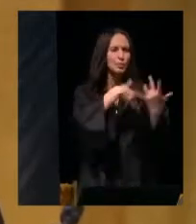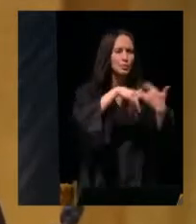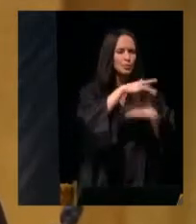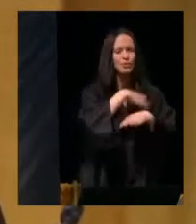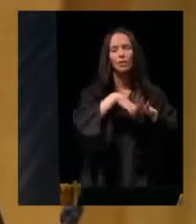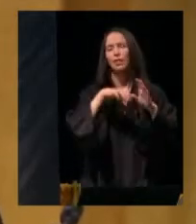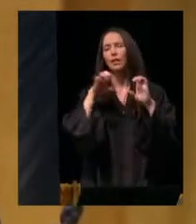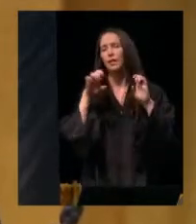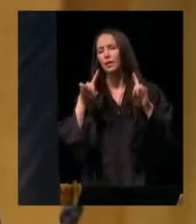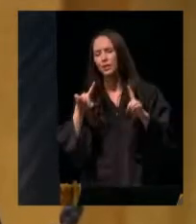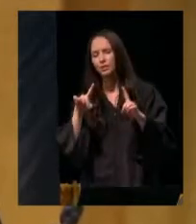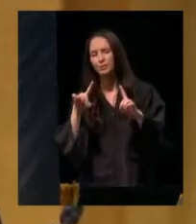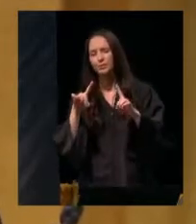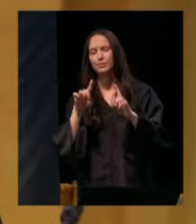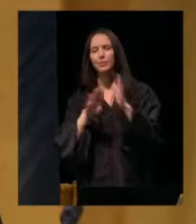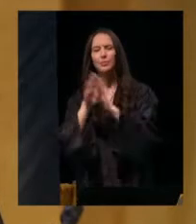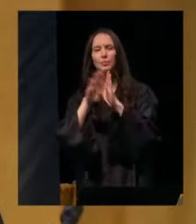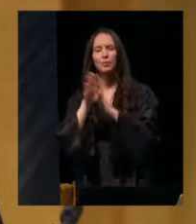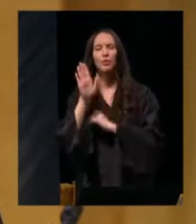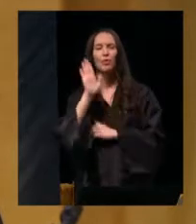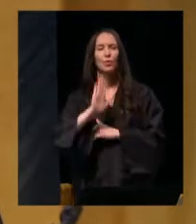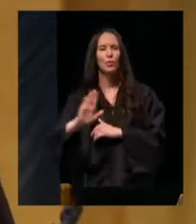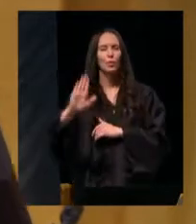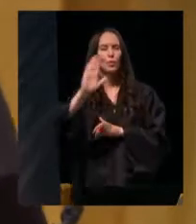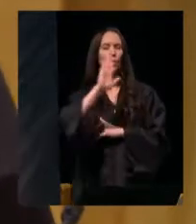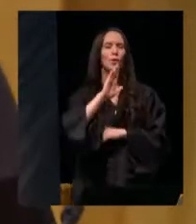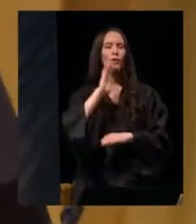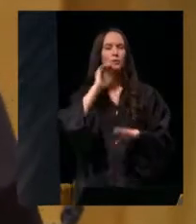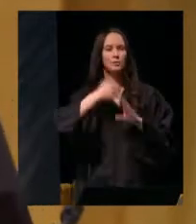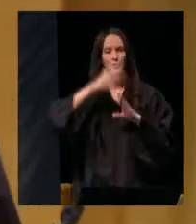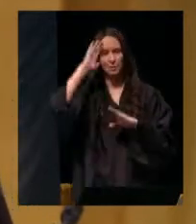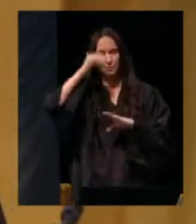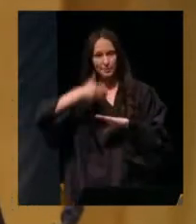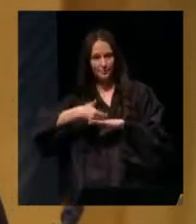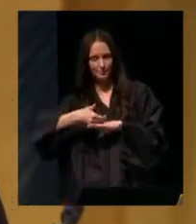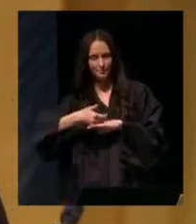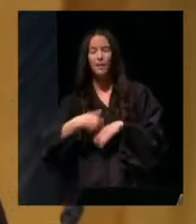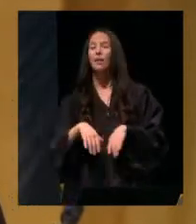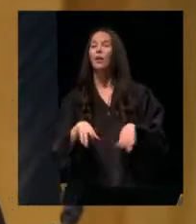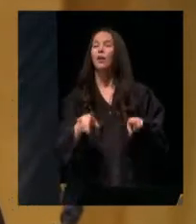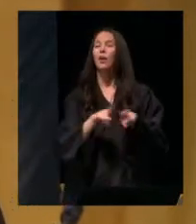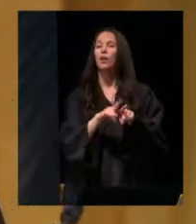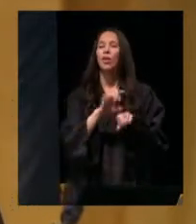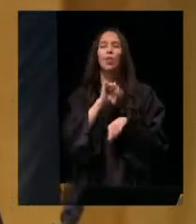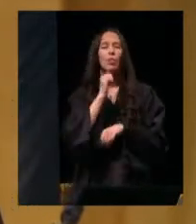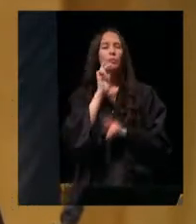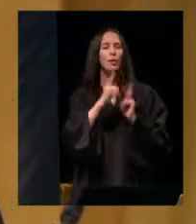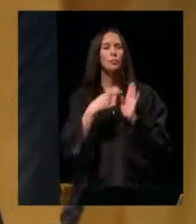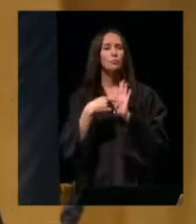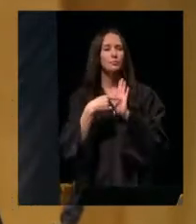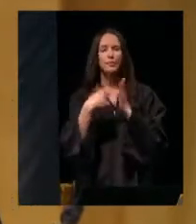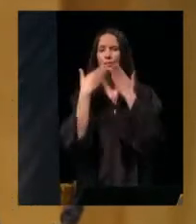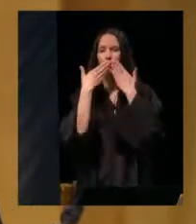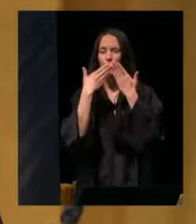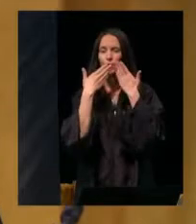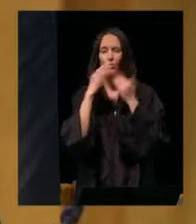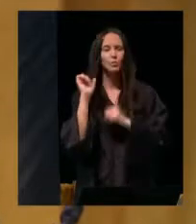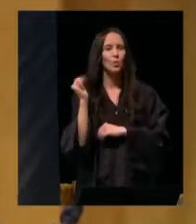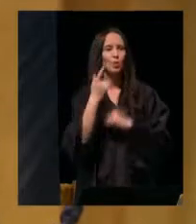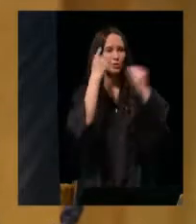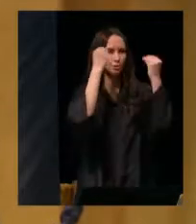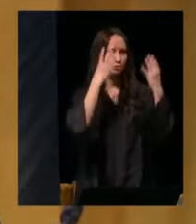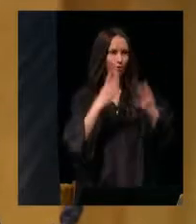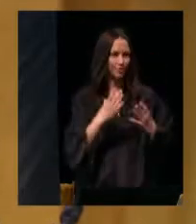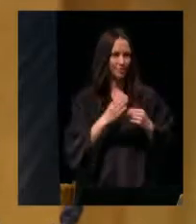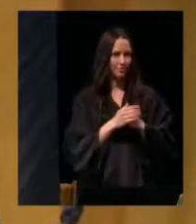development of your sons and daughters. Another group of people that deserve recognition and many thanks are all the